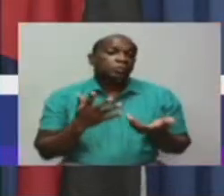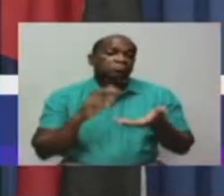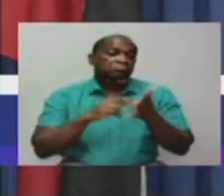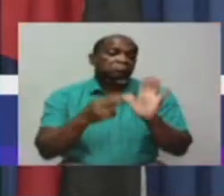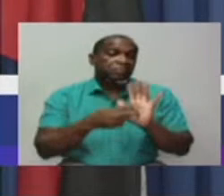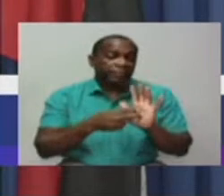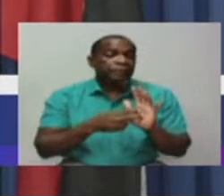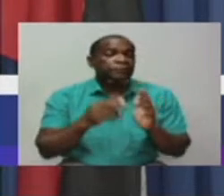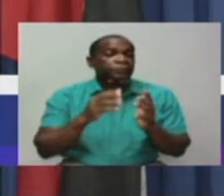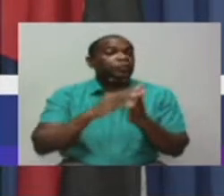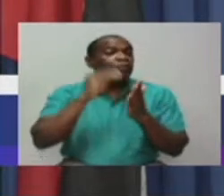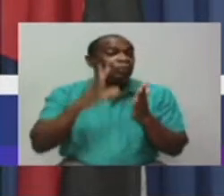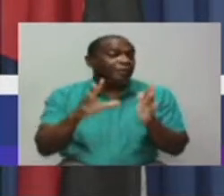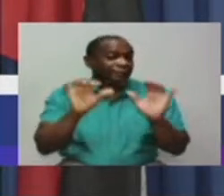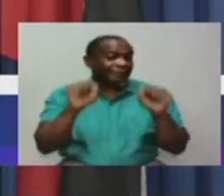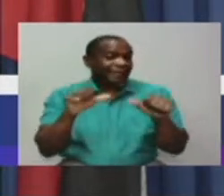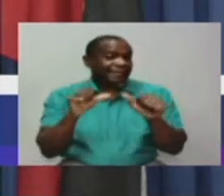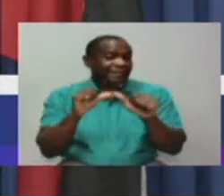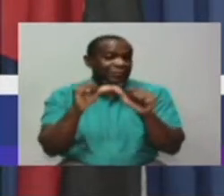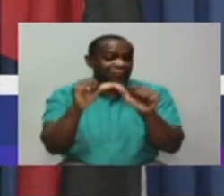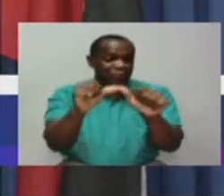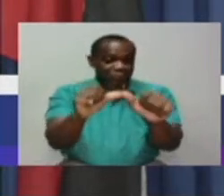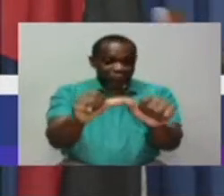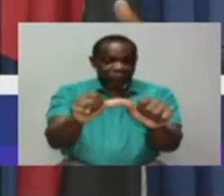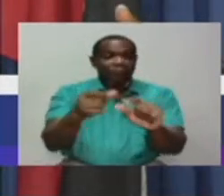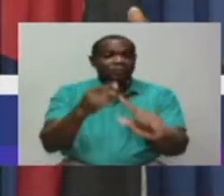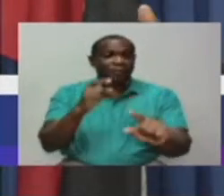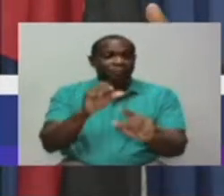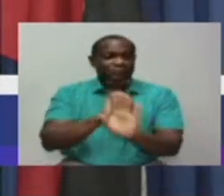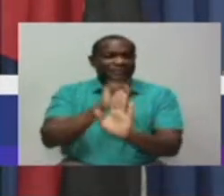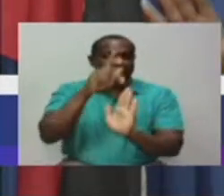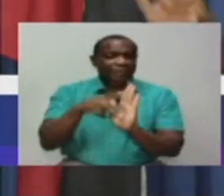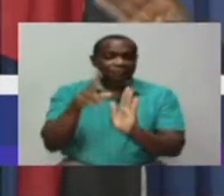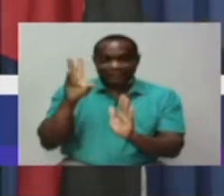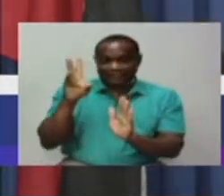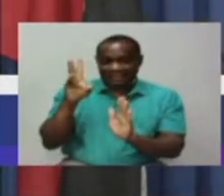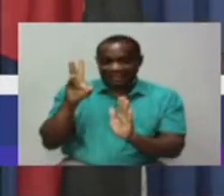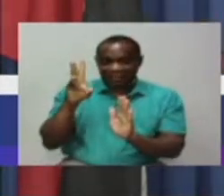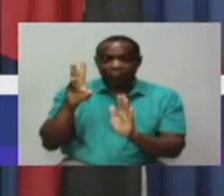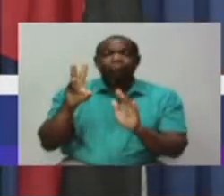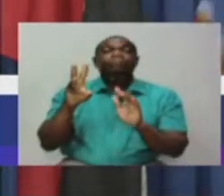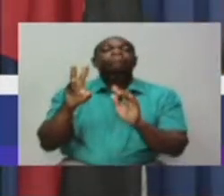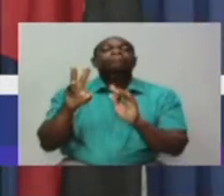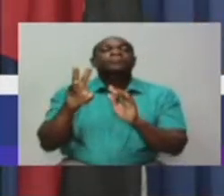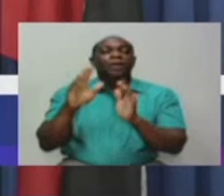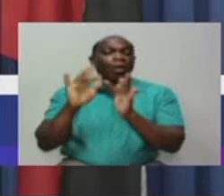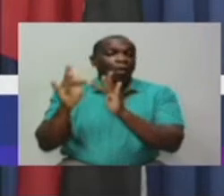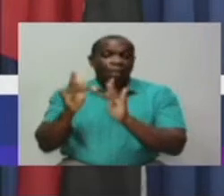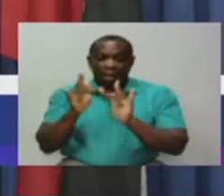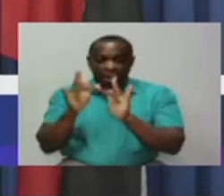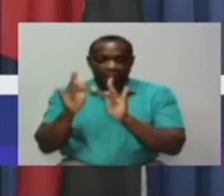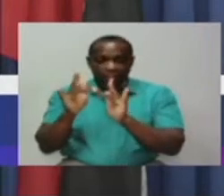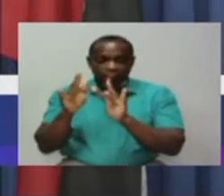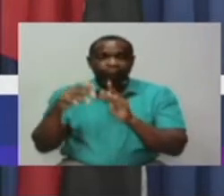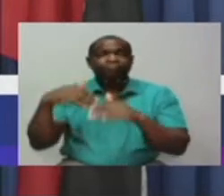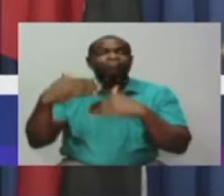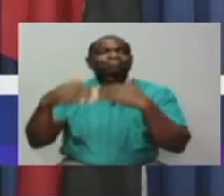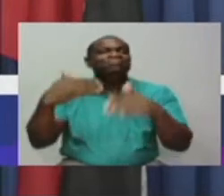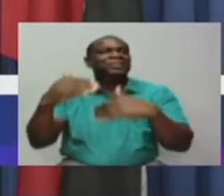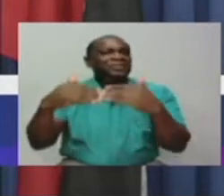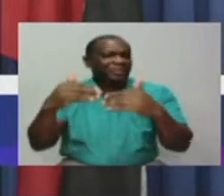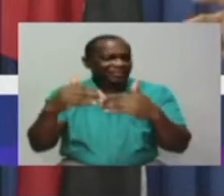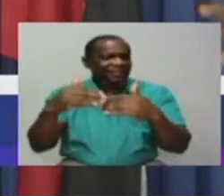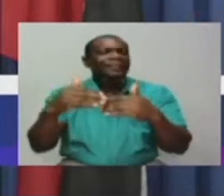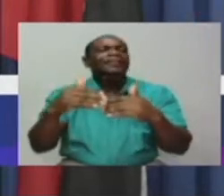from September 6th, going right through the term on virtual. But there are other parents and other